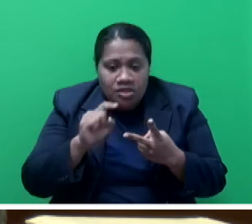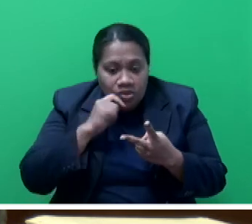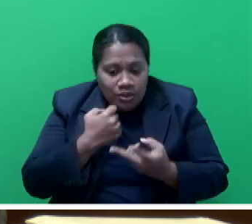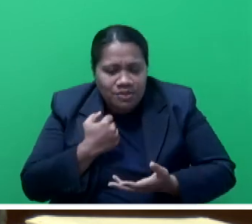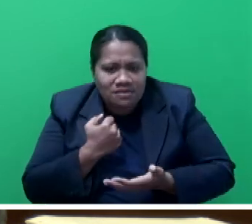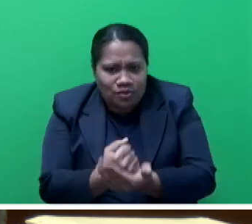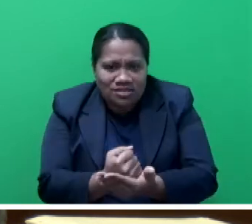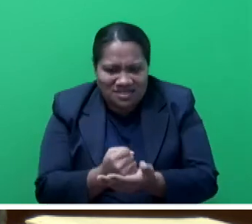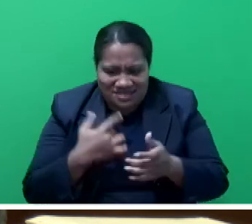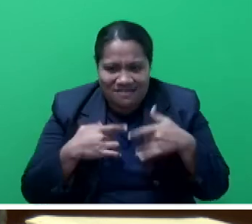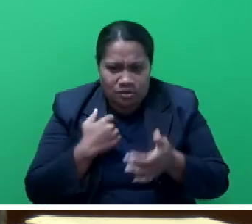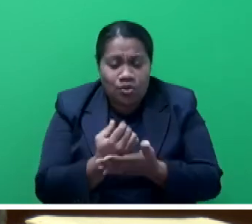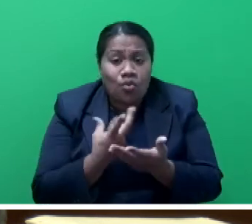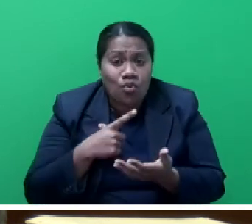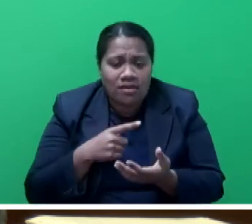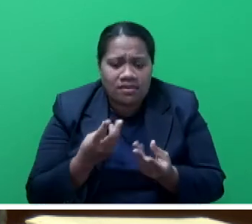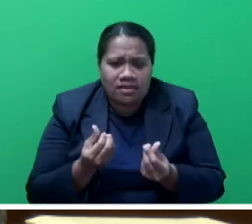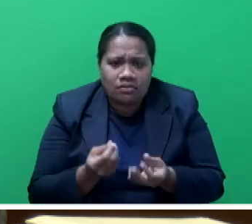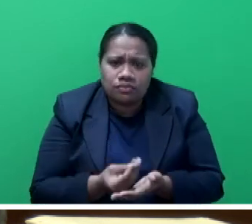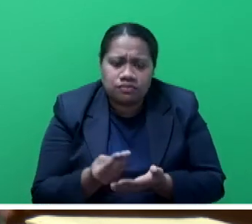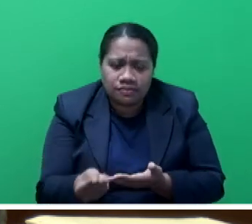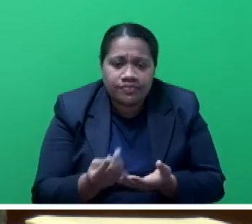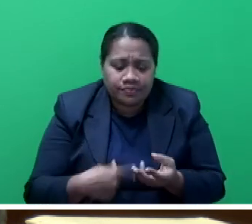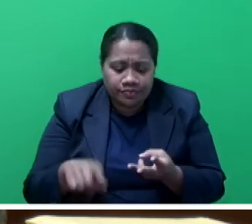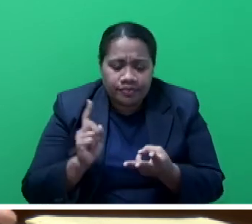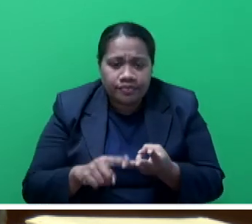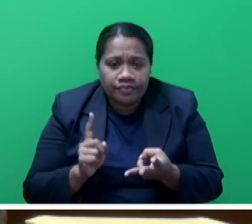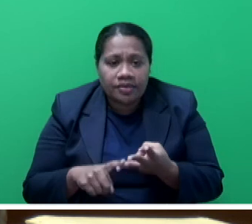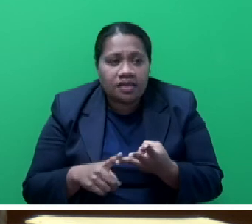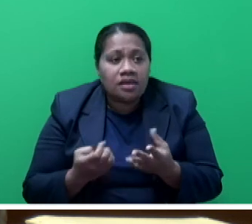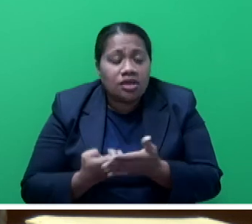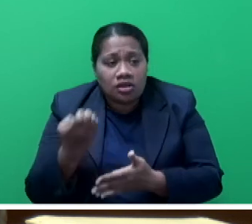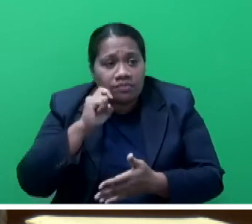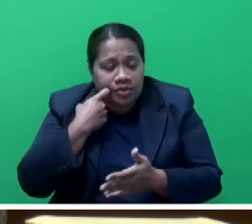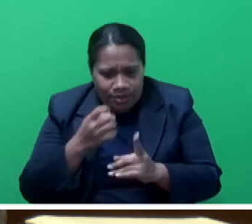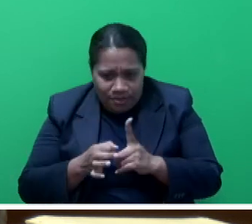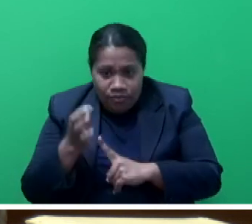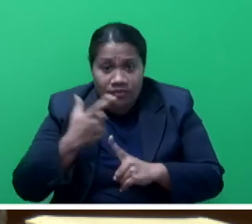their hand. Number 3, rural economy will benefit because they'll be spending in the nearby shops and